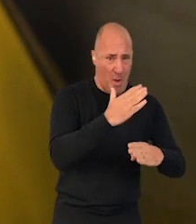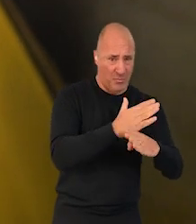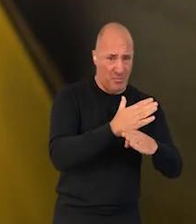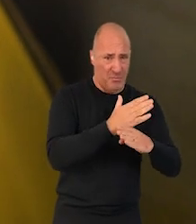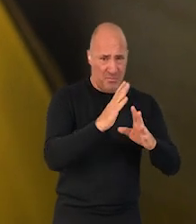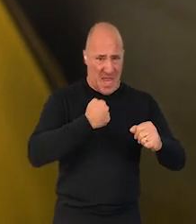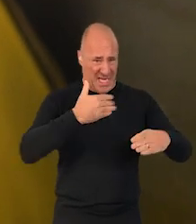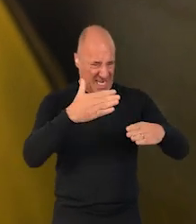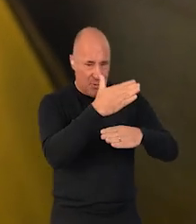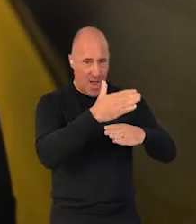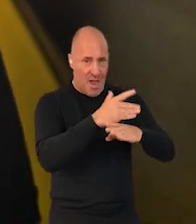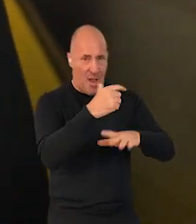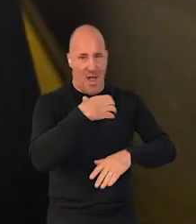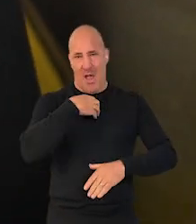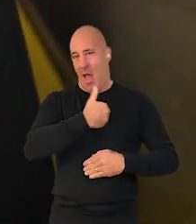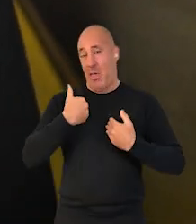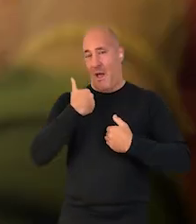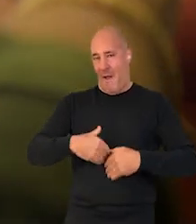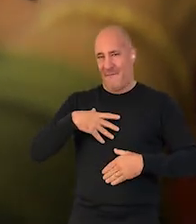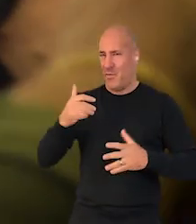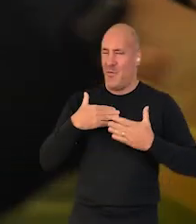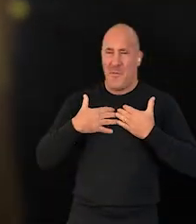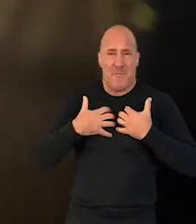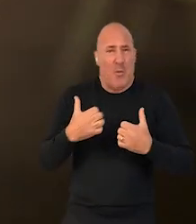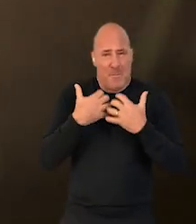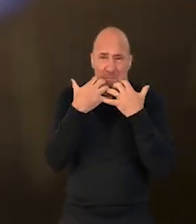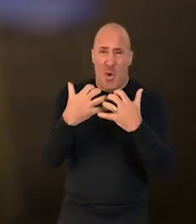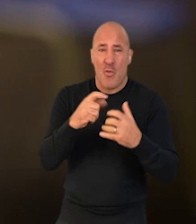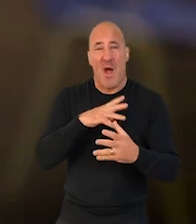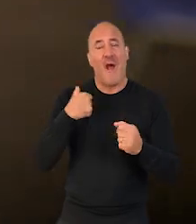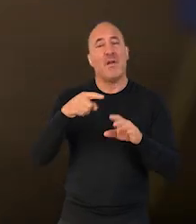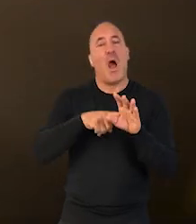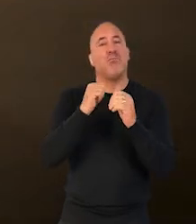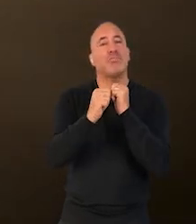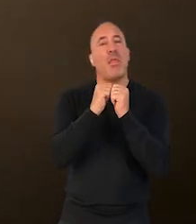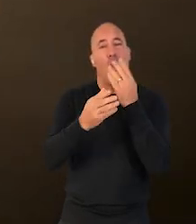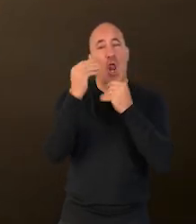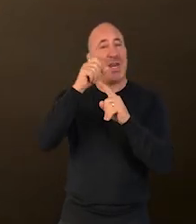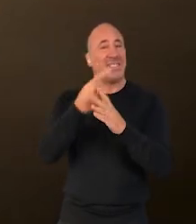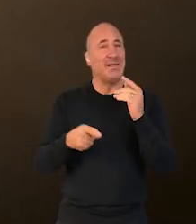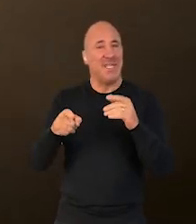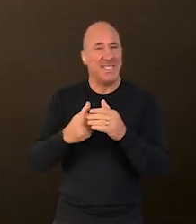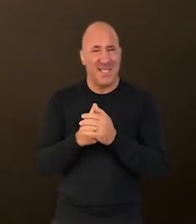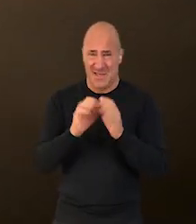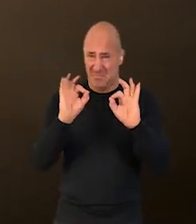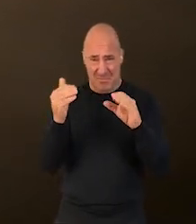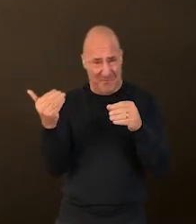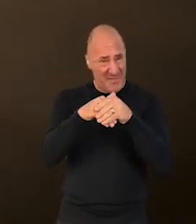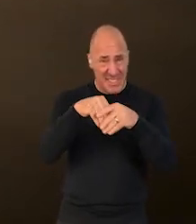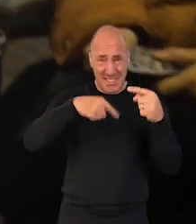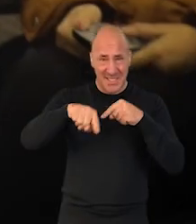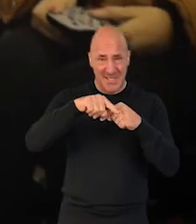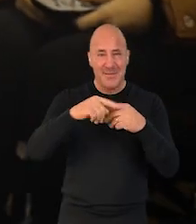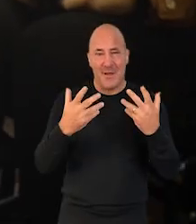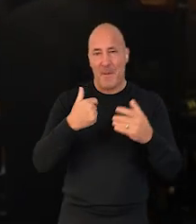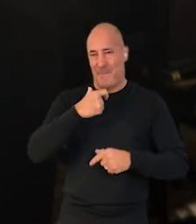job, this is my career, this is something I'm passionate about. But also I've got a younger brother with a learning disability who fits into this sort of